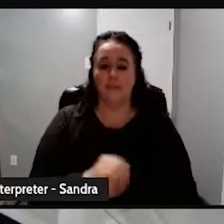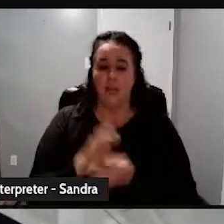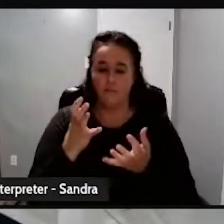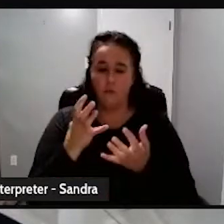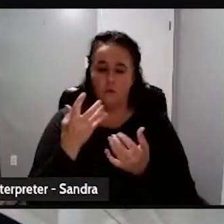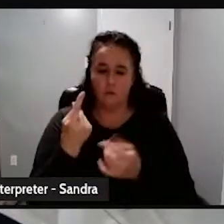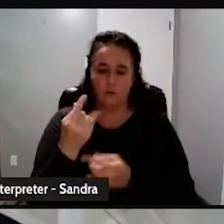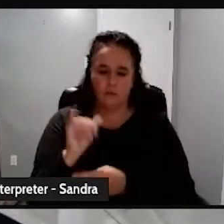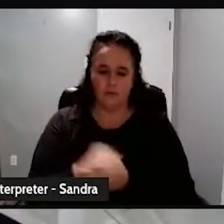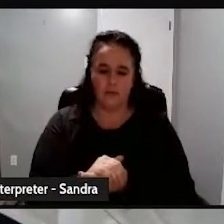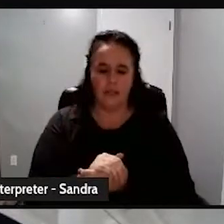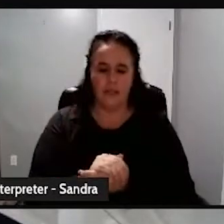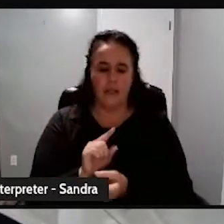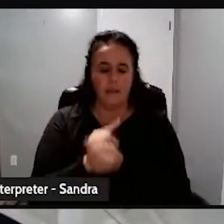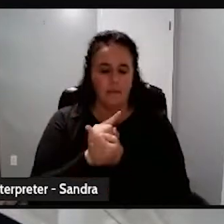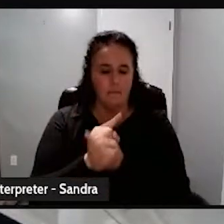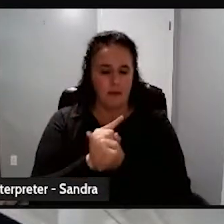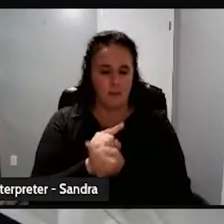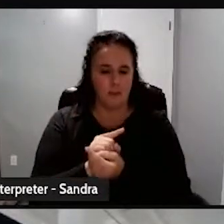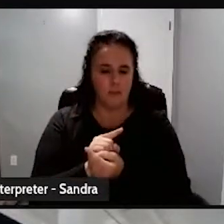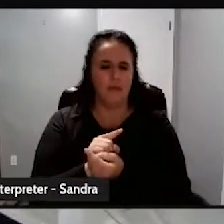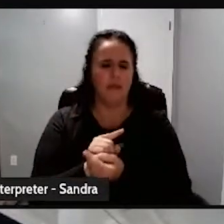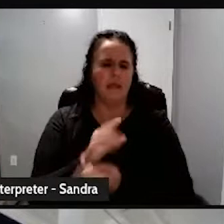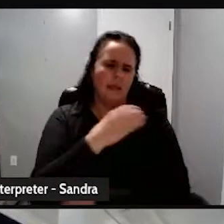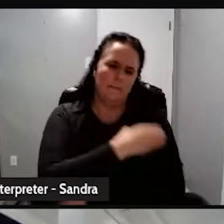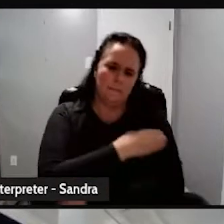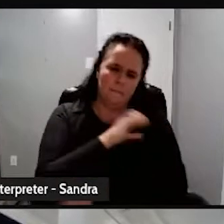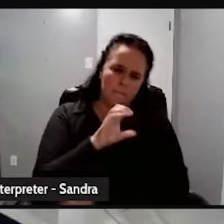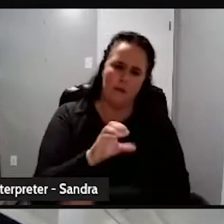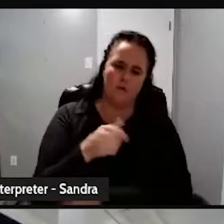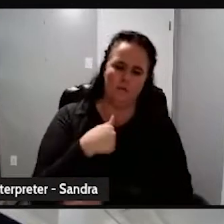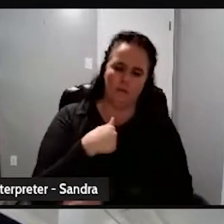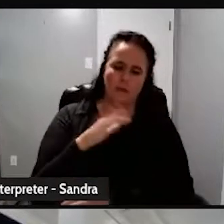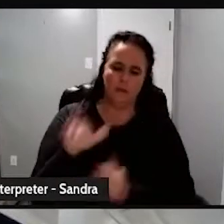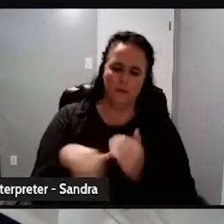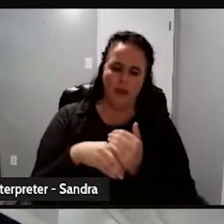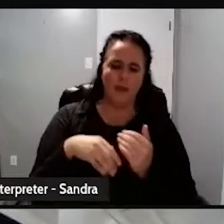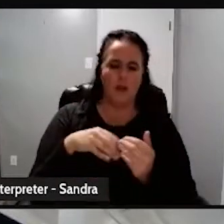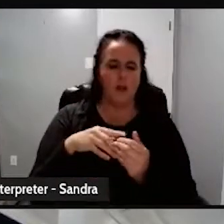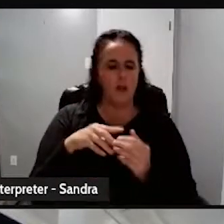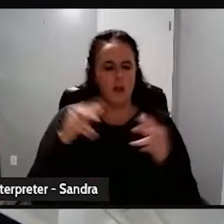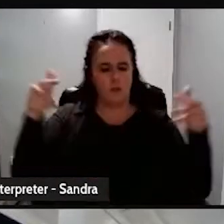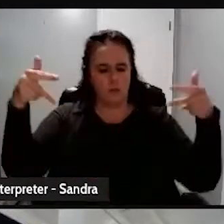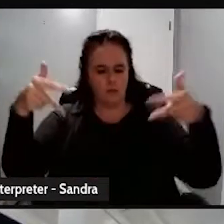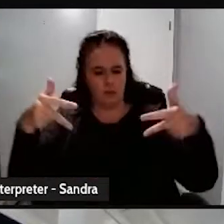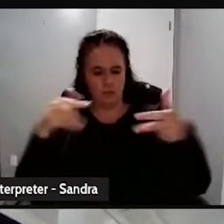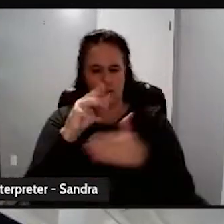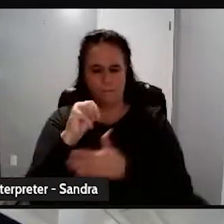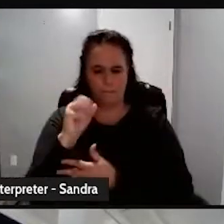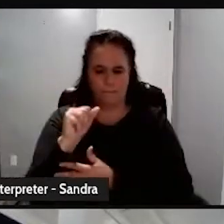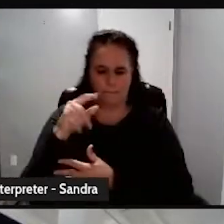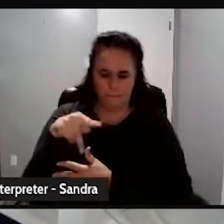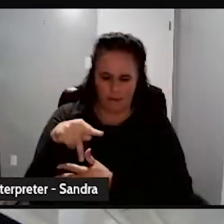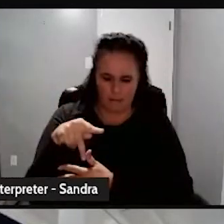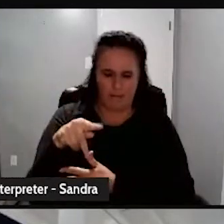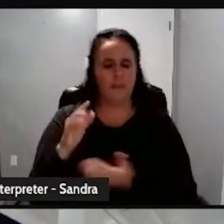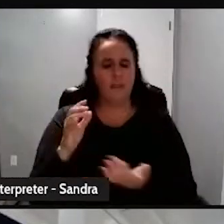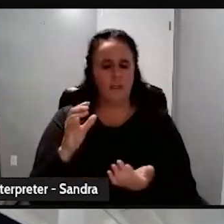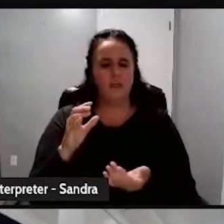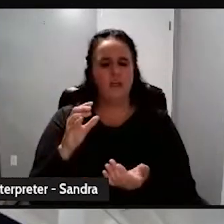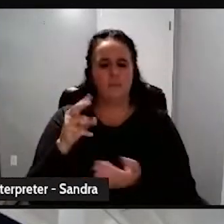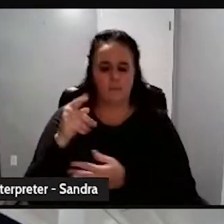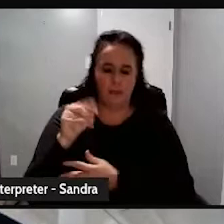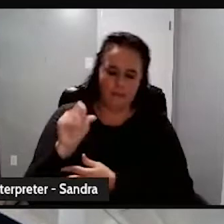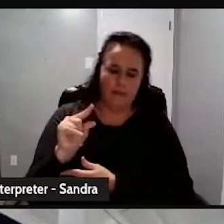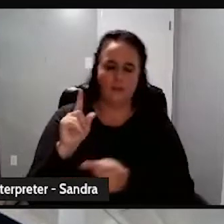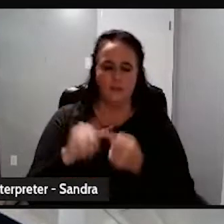and the mentorship empowered me to add projection mapping and video to the project, which I had